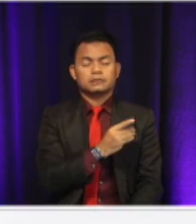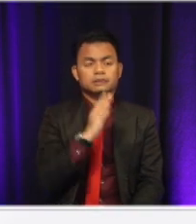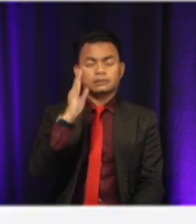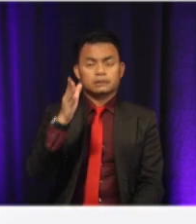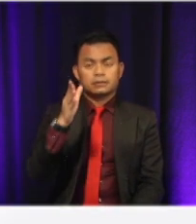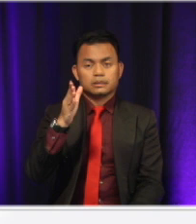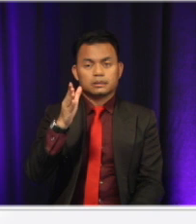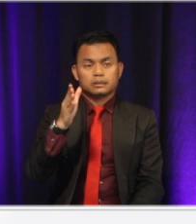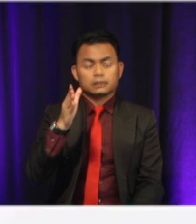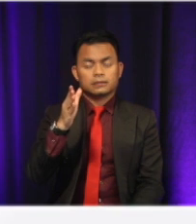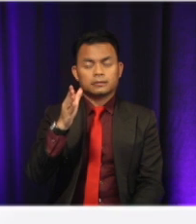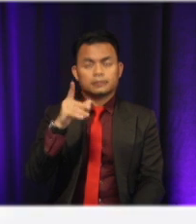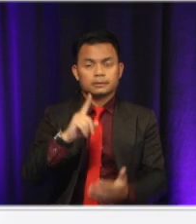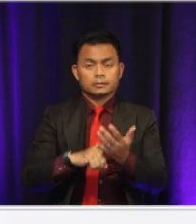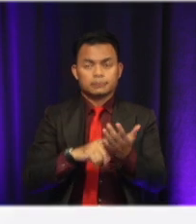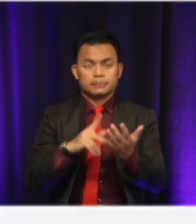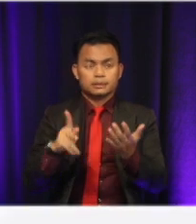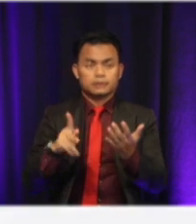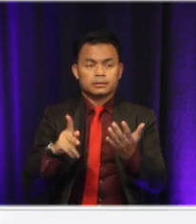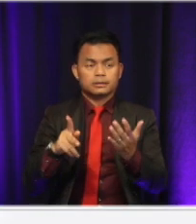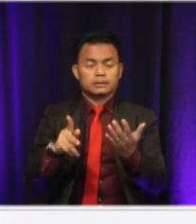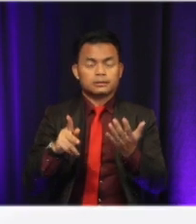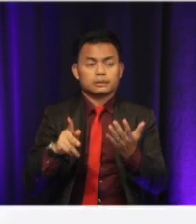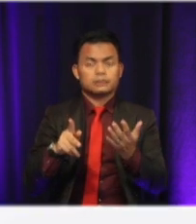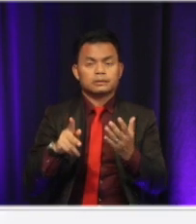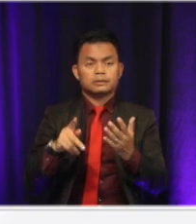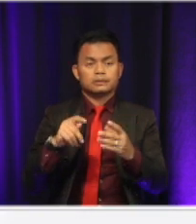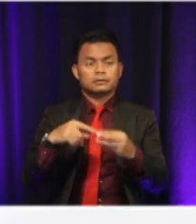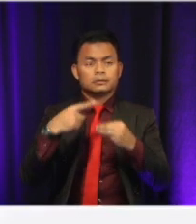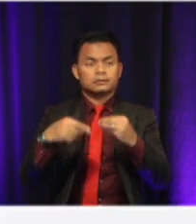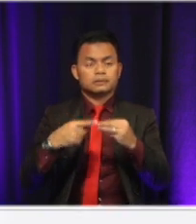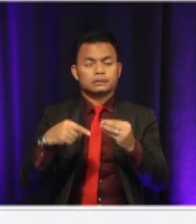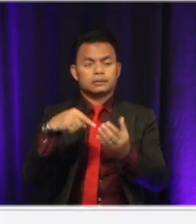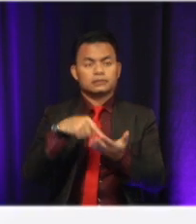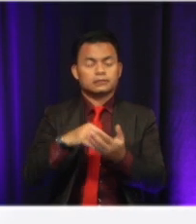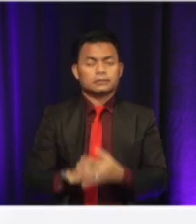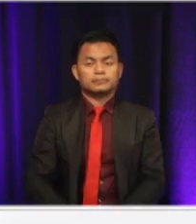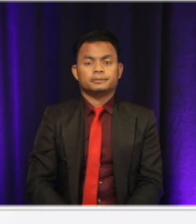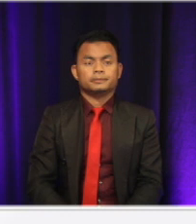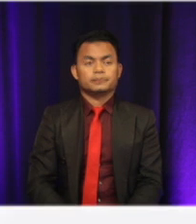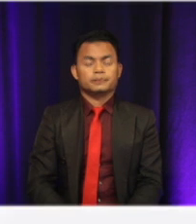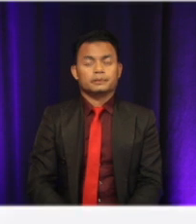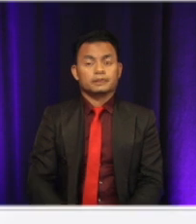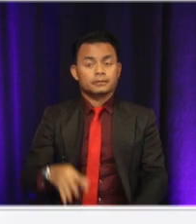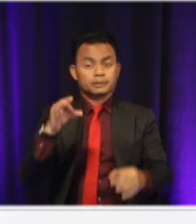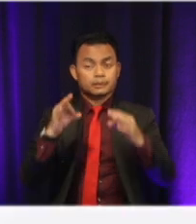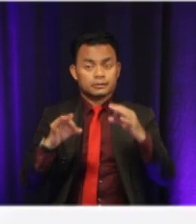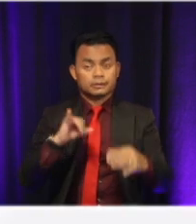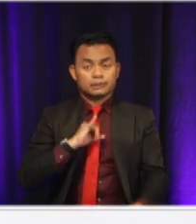translate into 3 or 4 paragraphs. Each of these content points, if I have 3